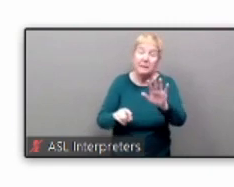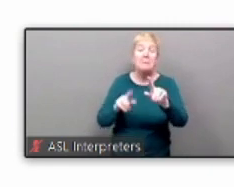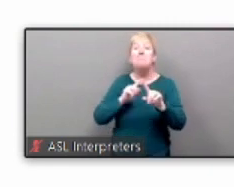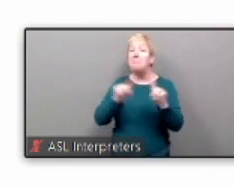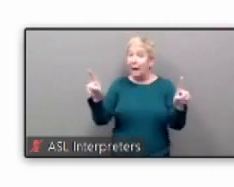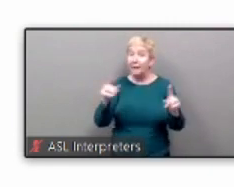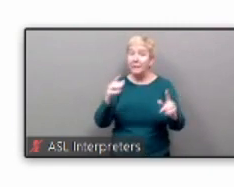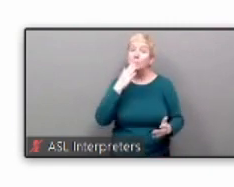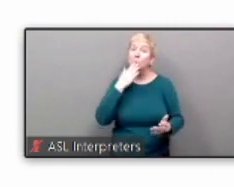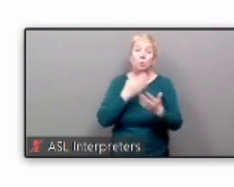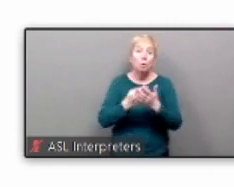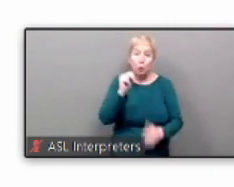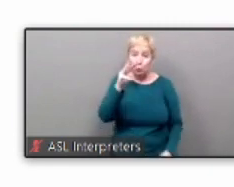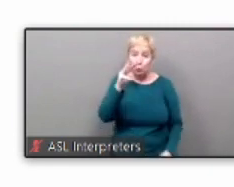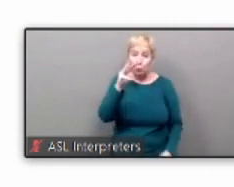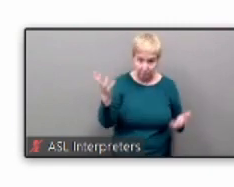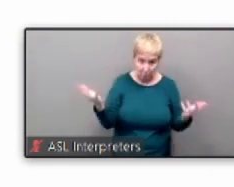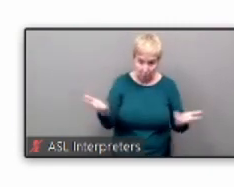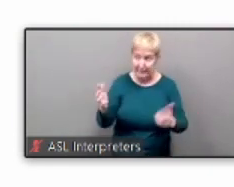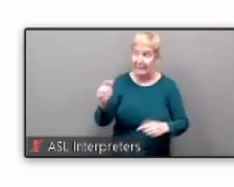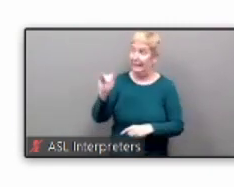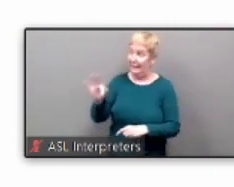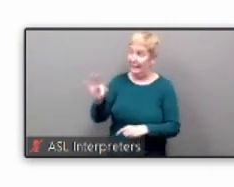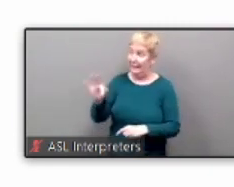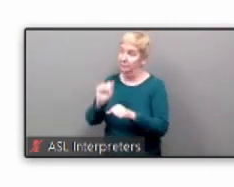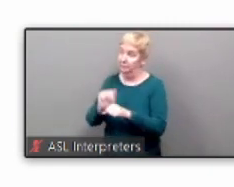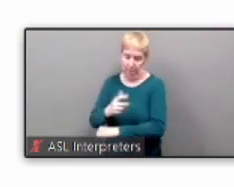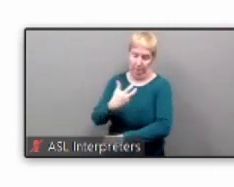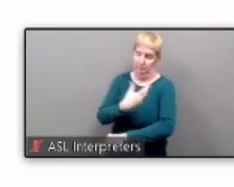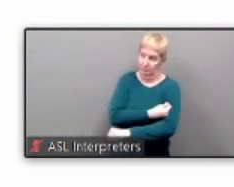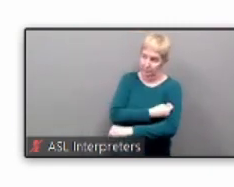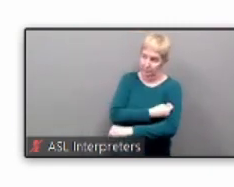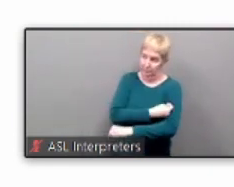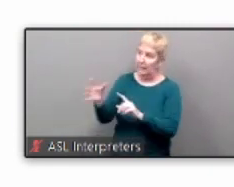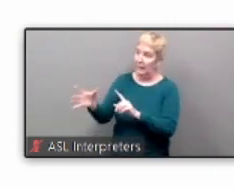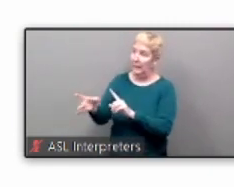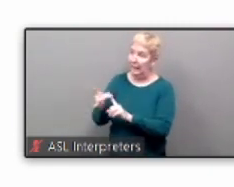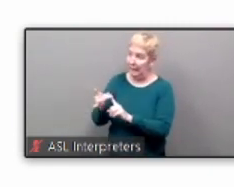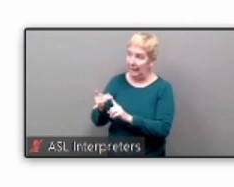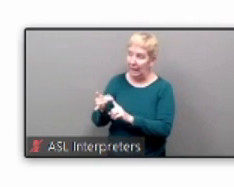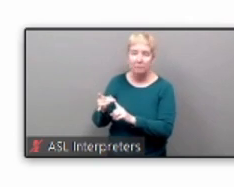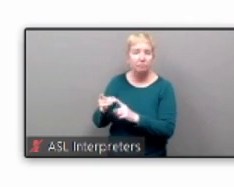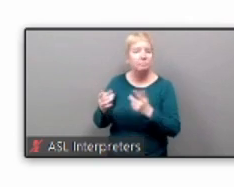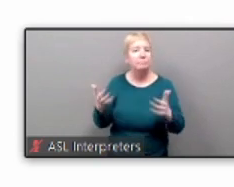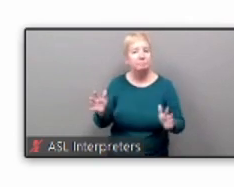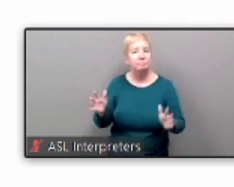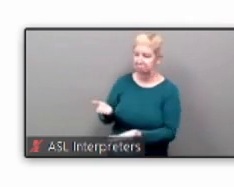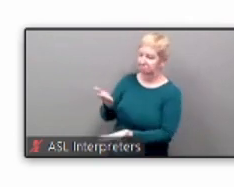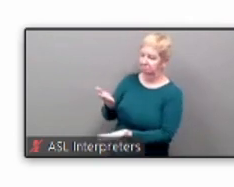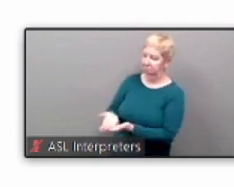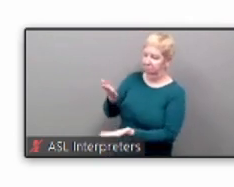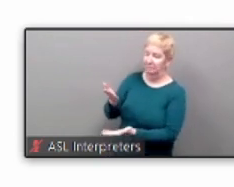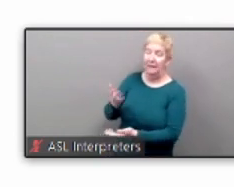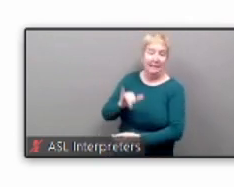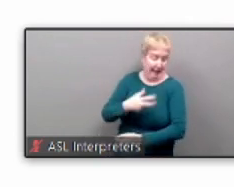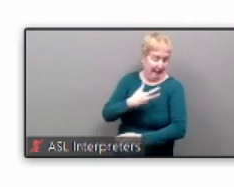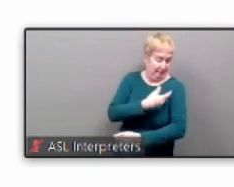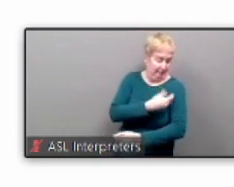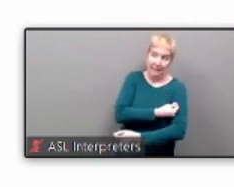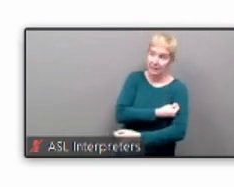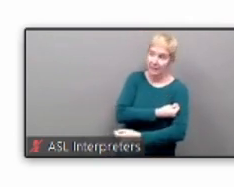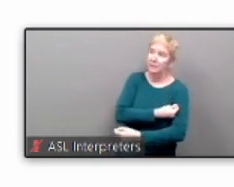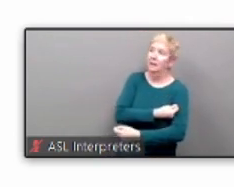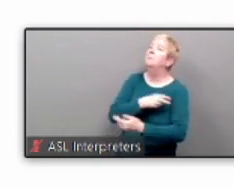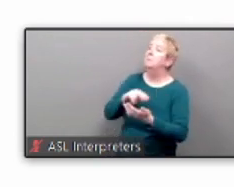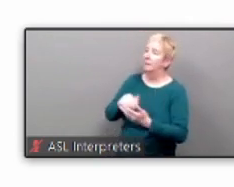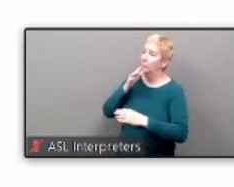even when a vaccine breakthrough case does occur, there's evidence that the vaccination likely